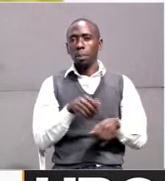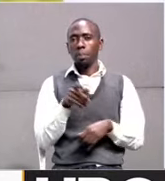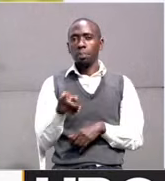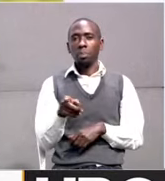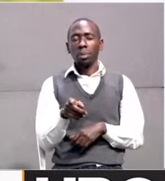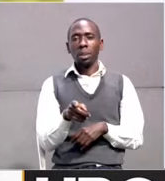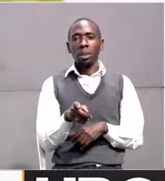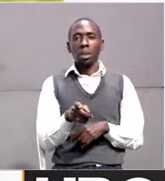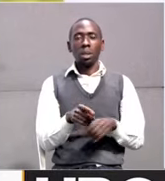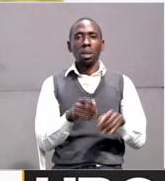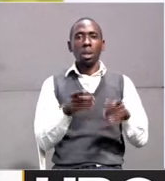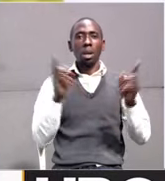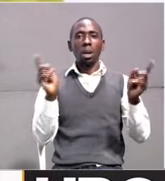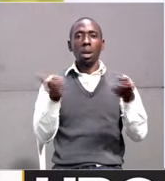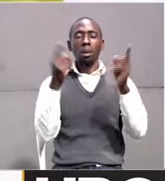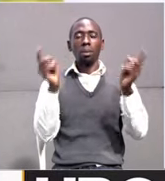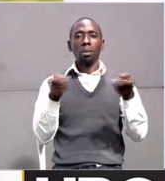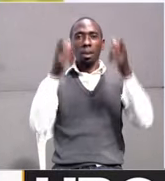ranching